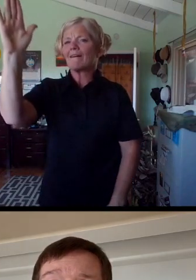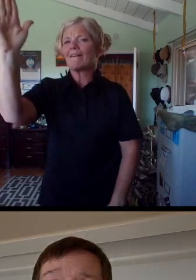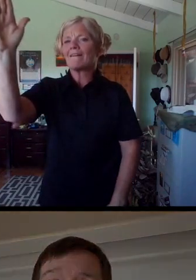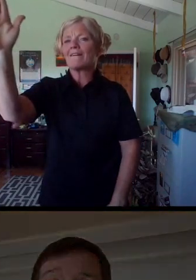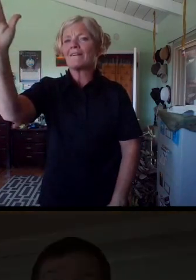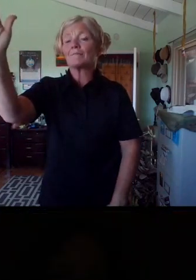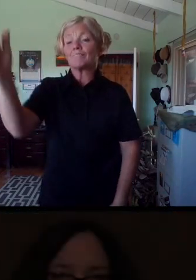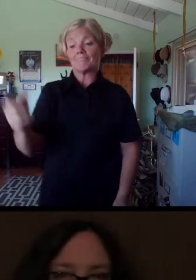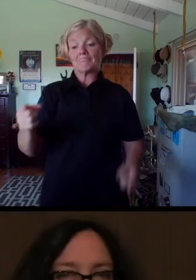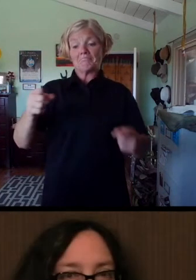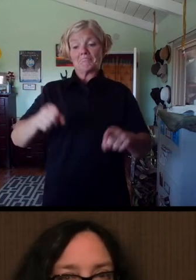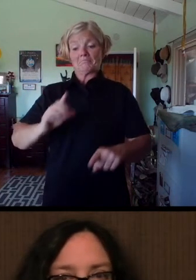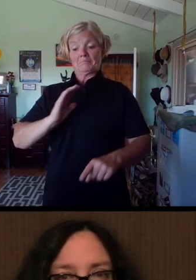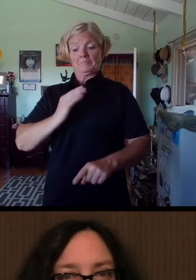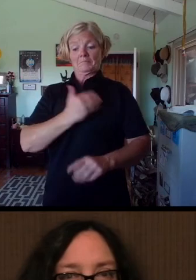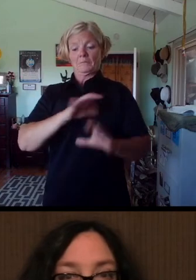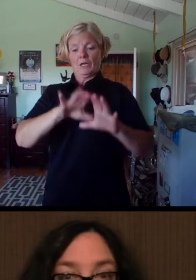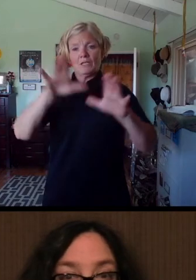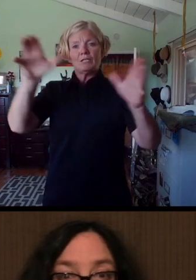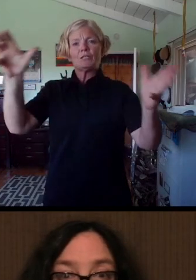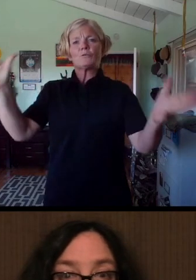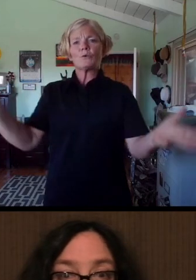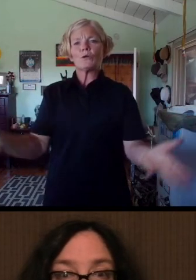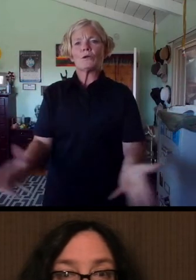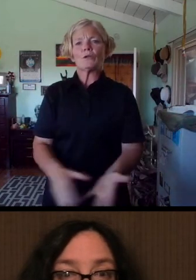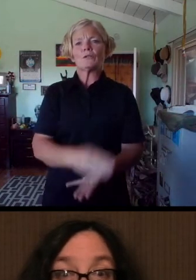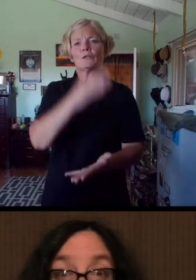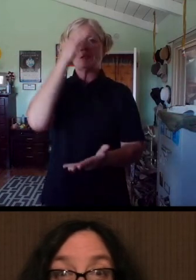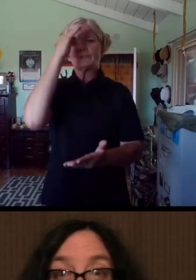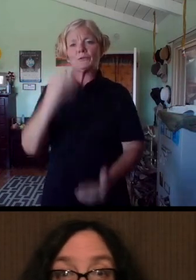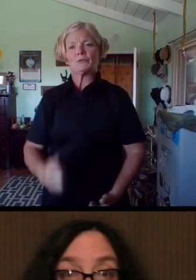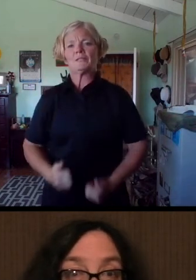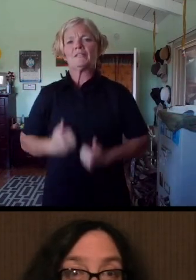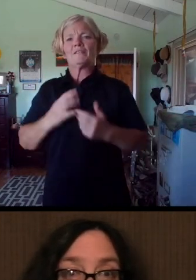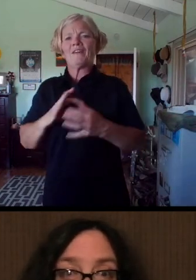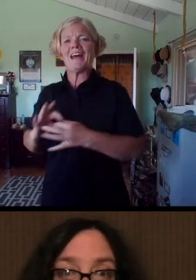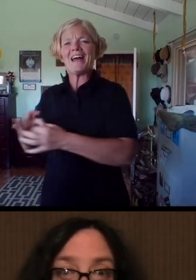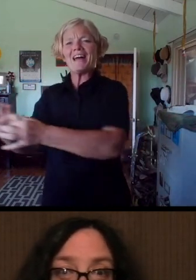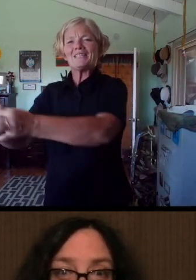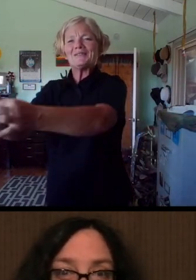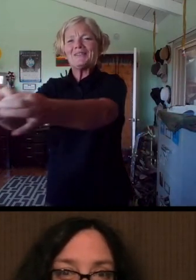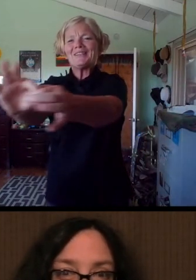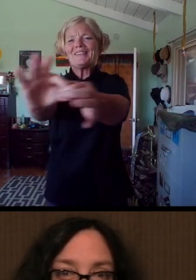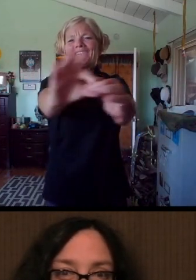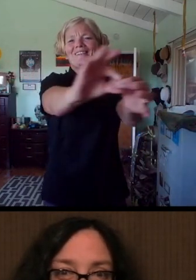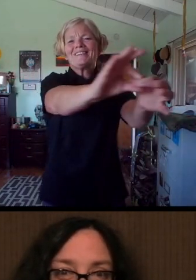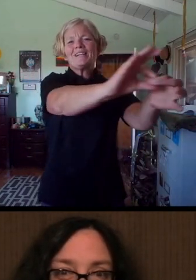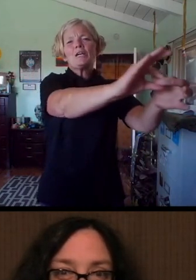This world learns to live as one.